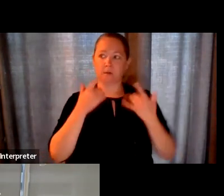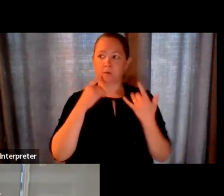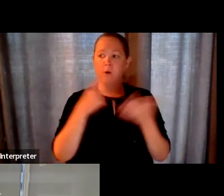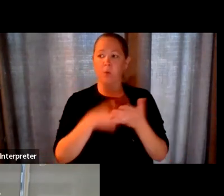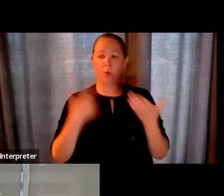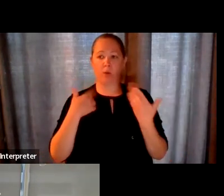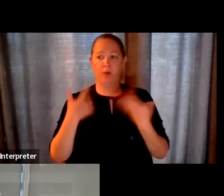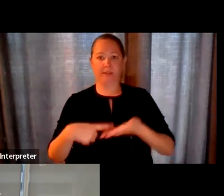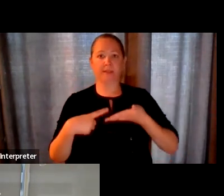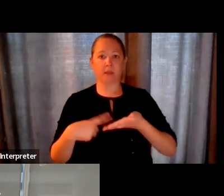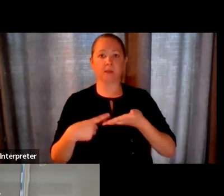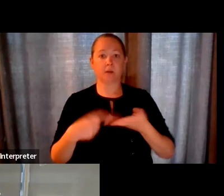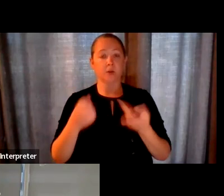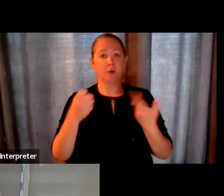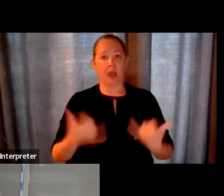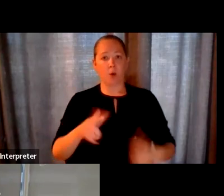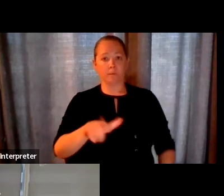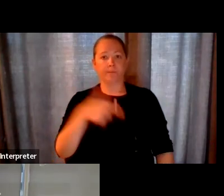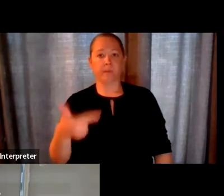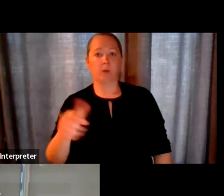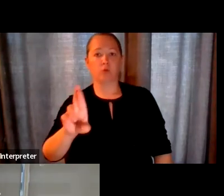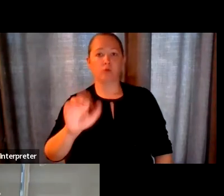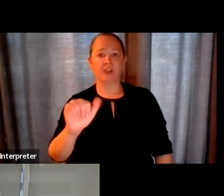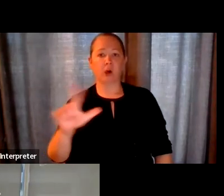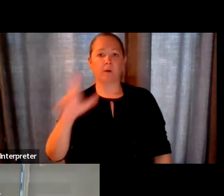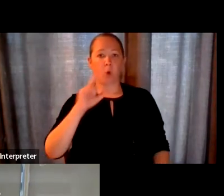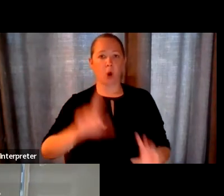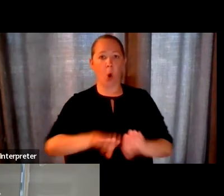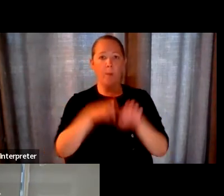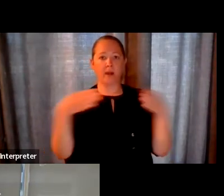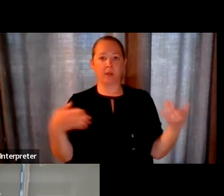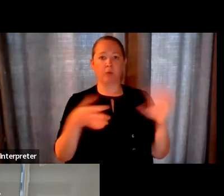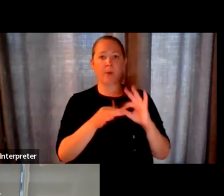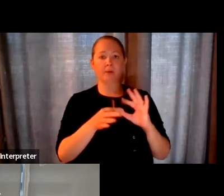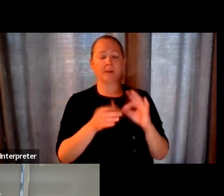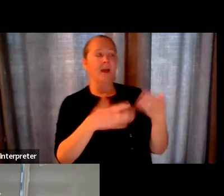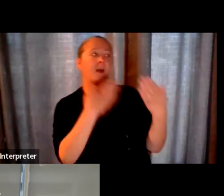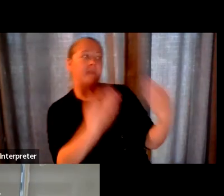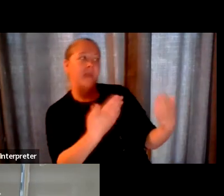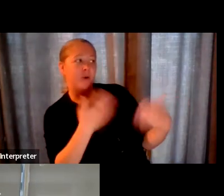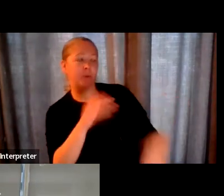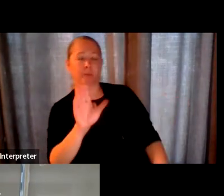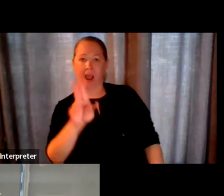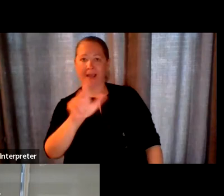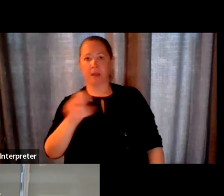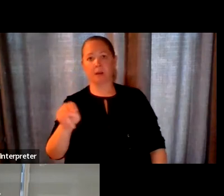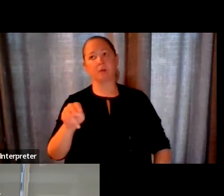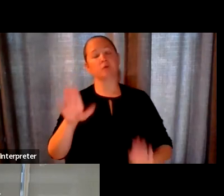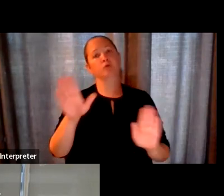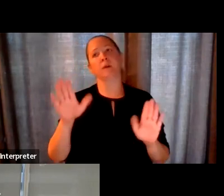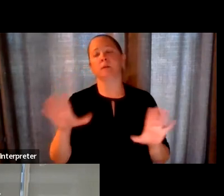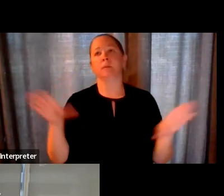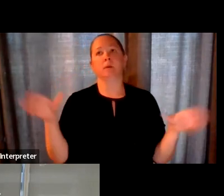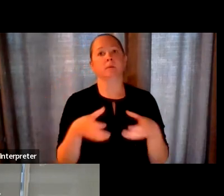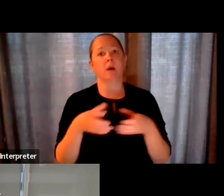to hand it over to you to start us off with some opening remarks. Thanks, Brian, and great to be with everybody. I think we can all agree that